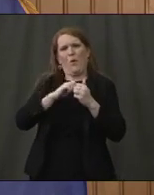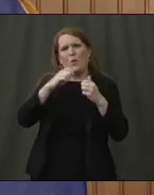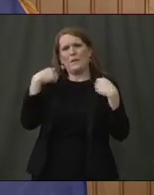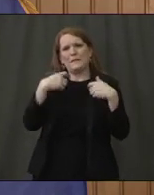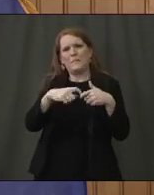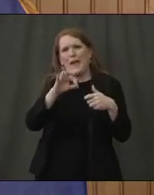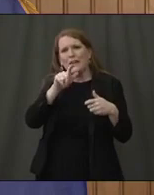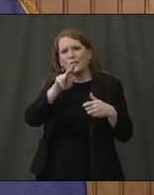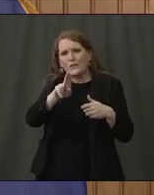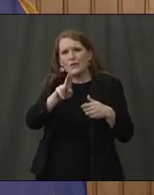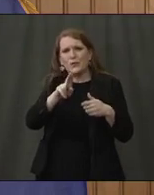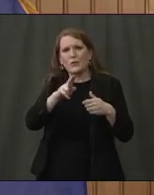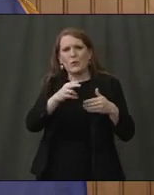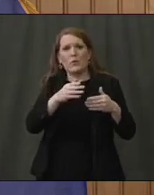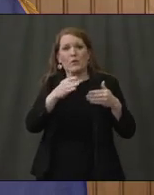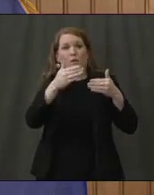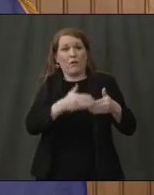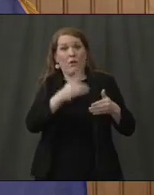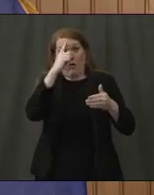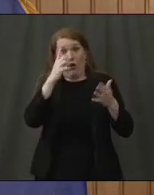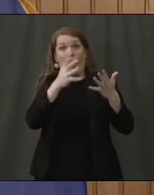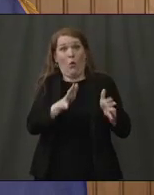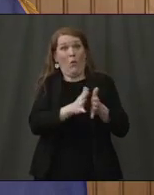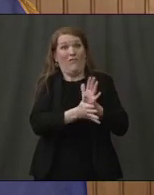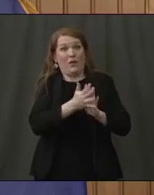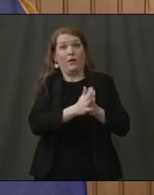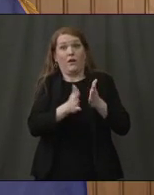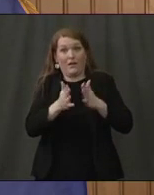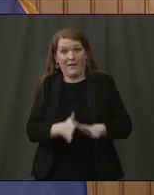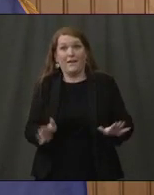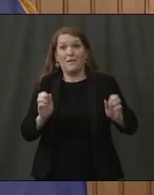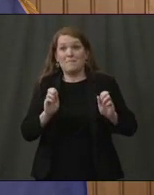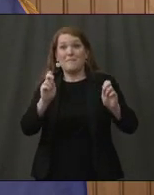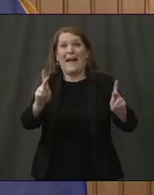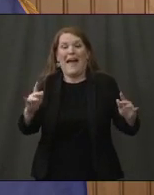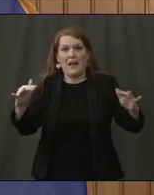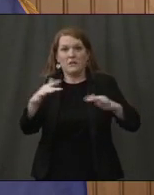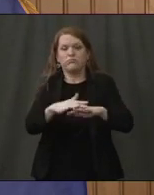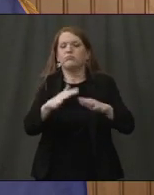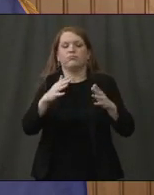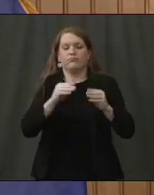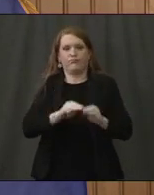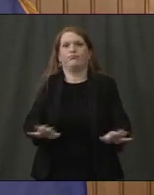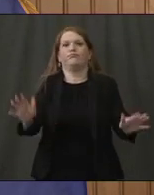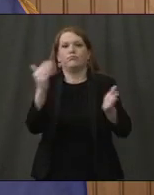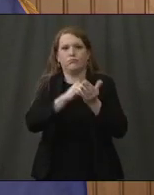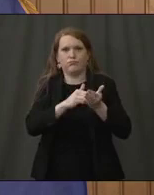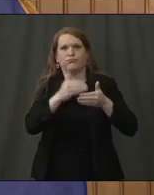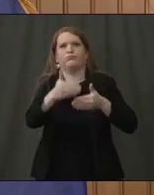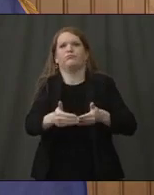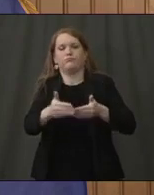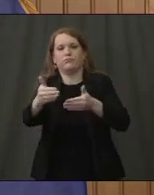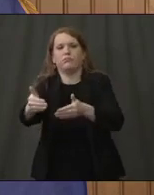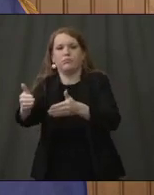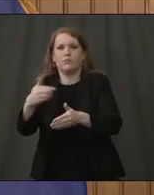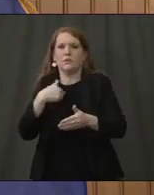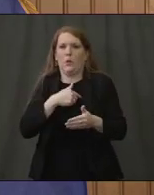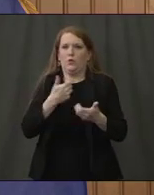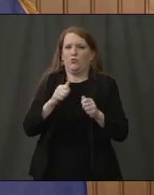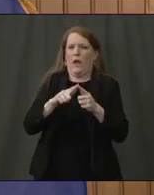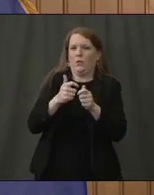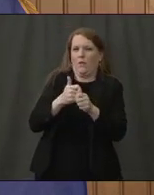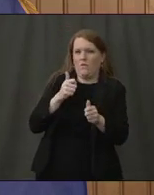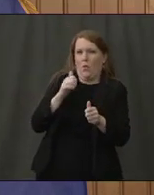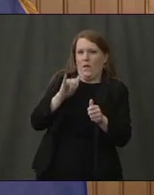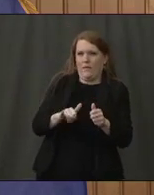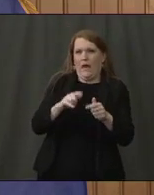is something I talked about with Dr. Fauci just a few days ago. We're trying to get insight from the federal government as well in terms